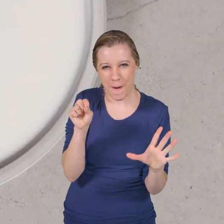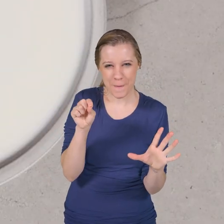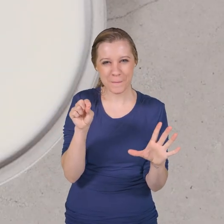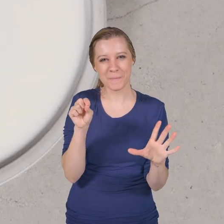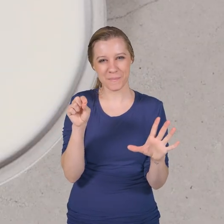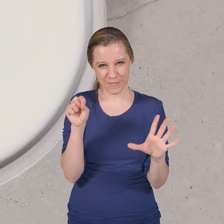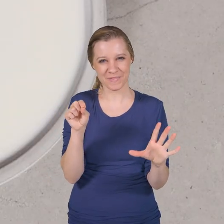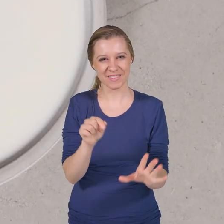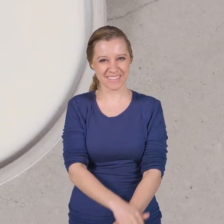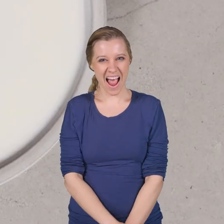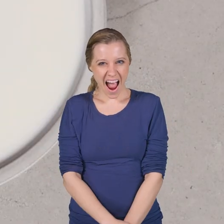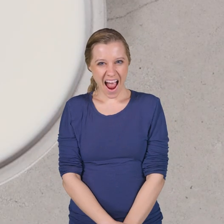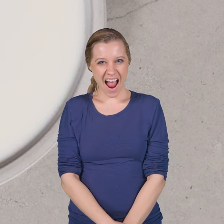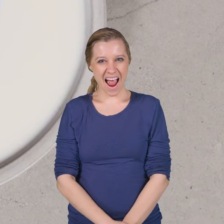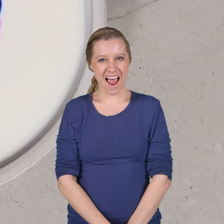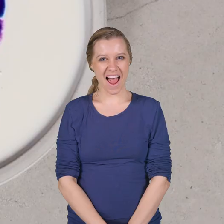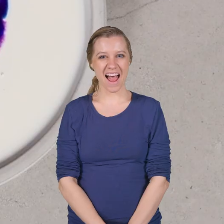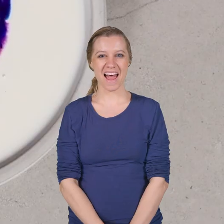3, 2, 1.